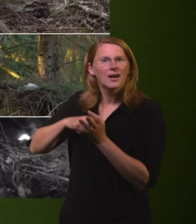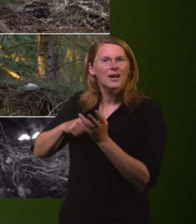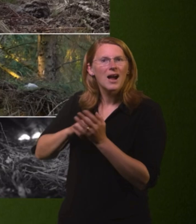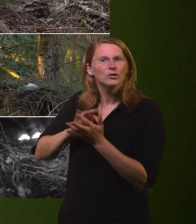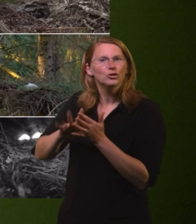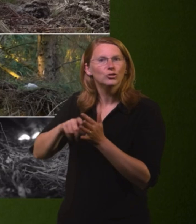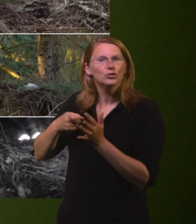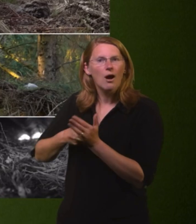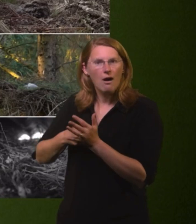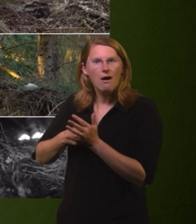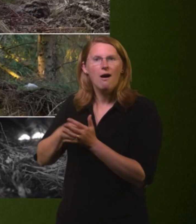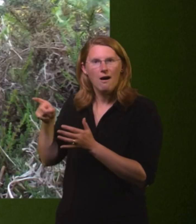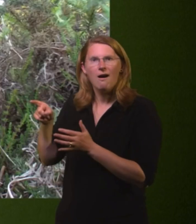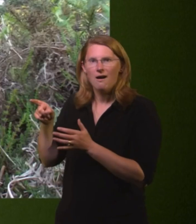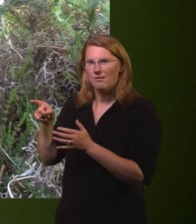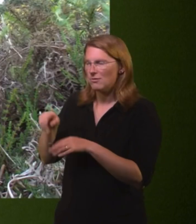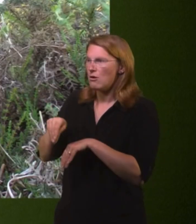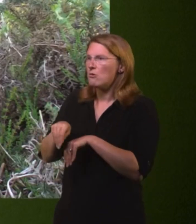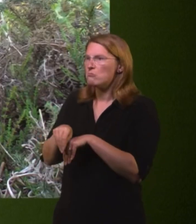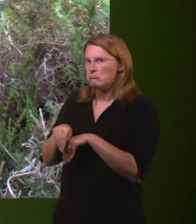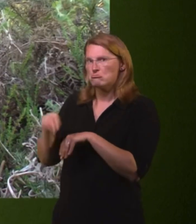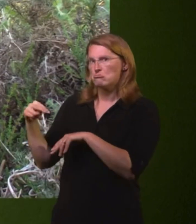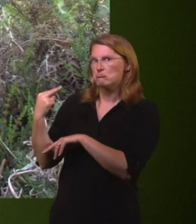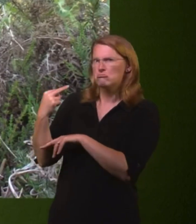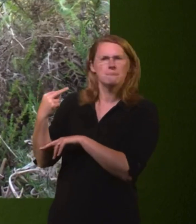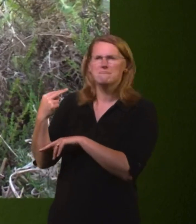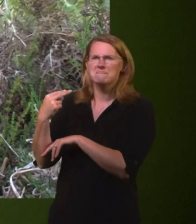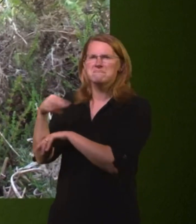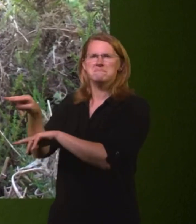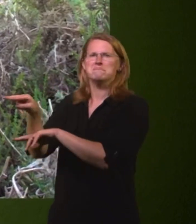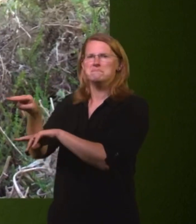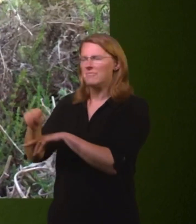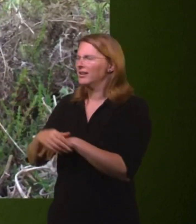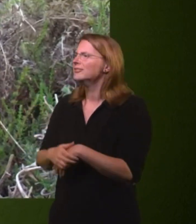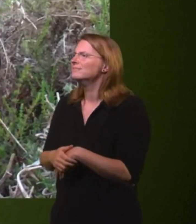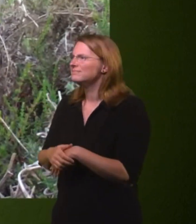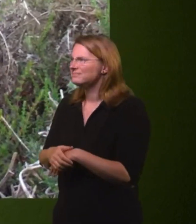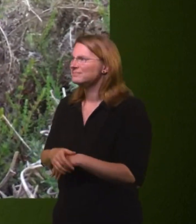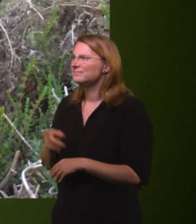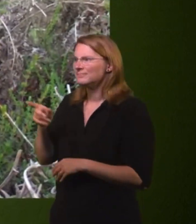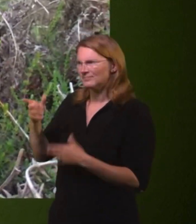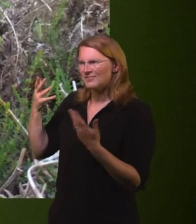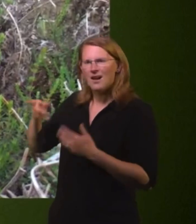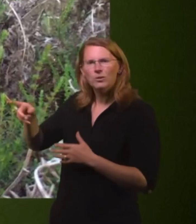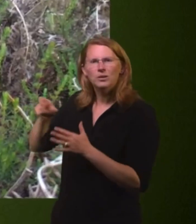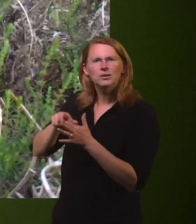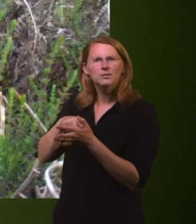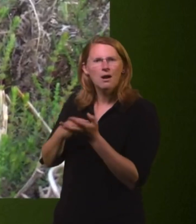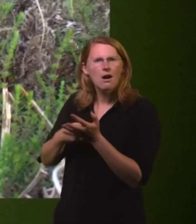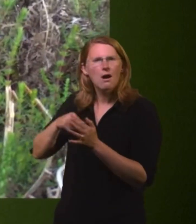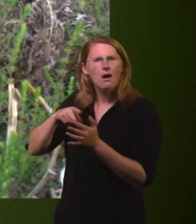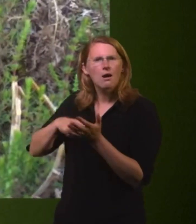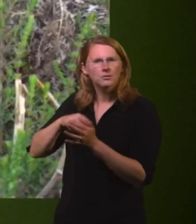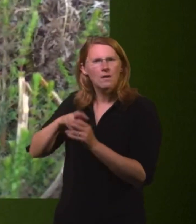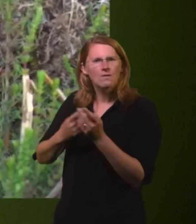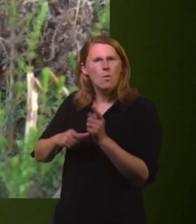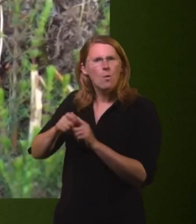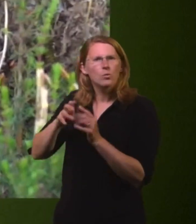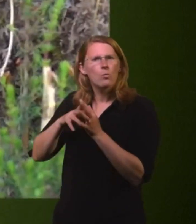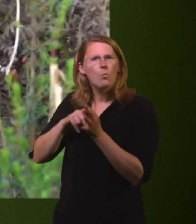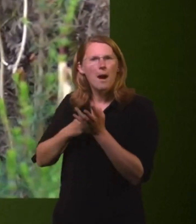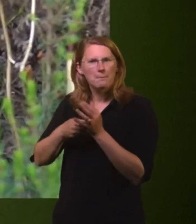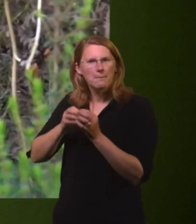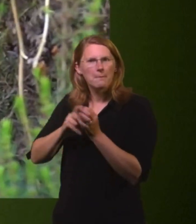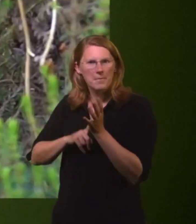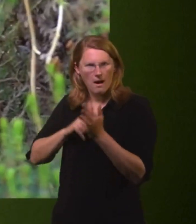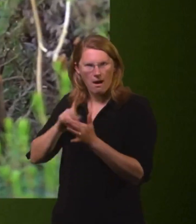I'm going to go to the Dartford Warbler instead. Fantastic nest, this. Right in the middle of that gorse bush,